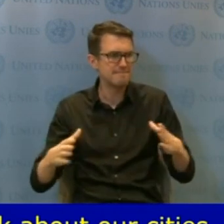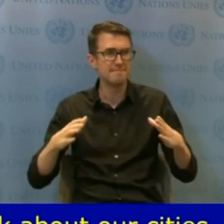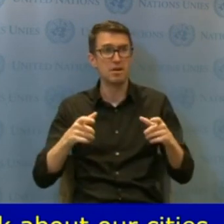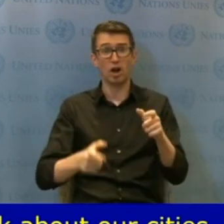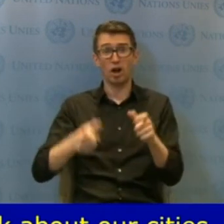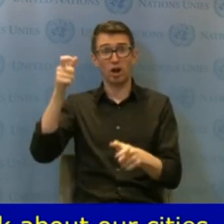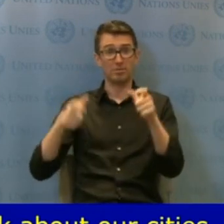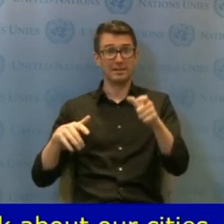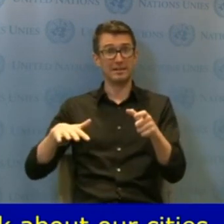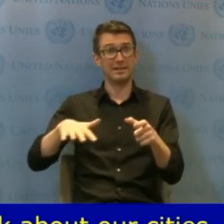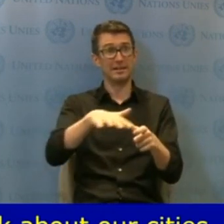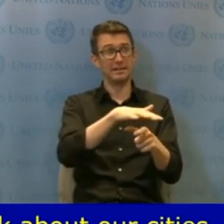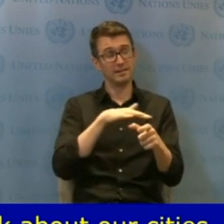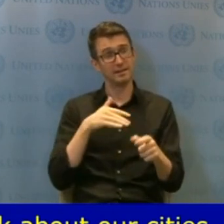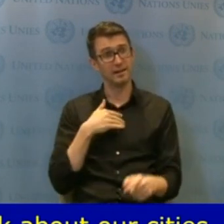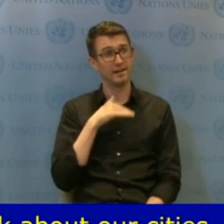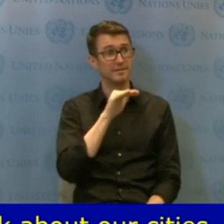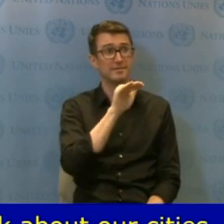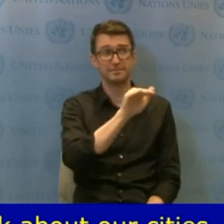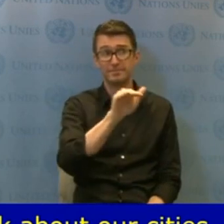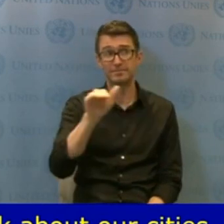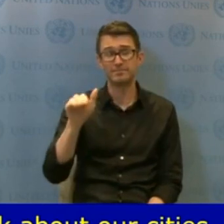they don't love me back.